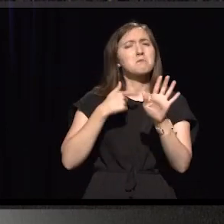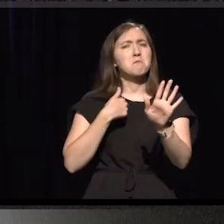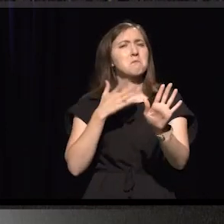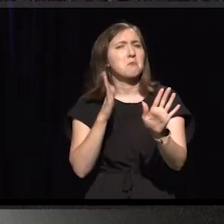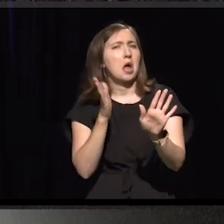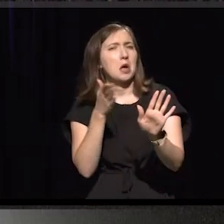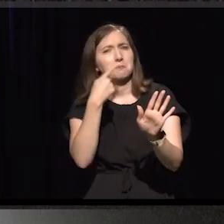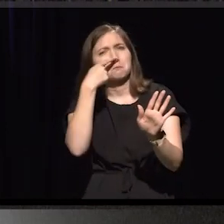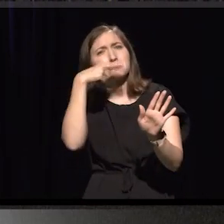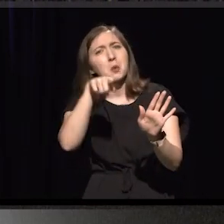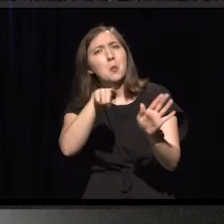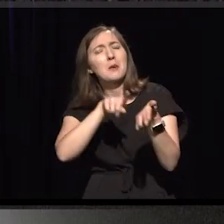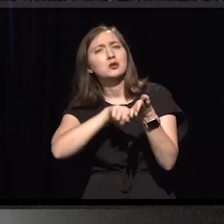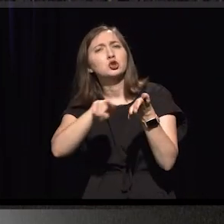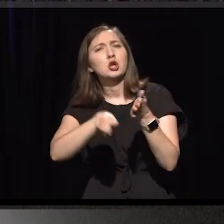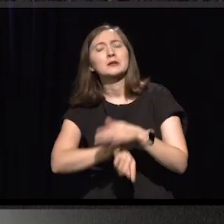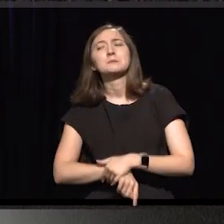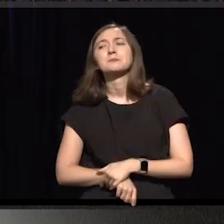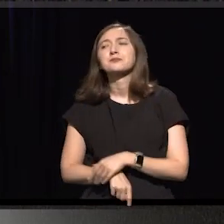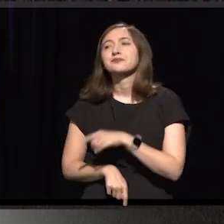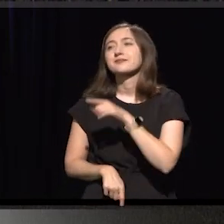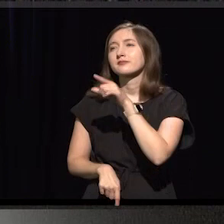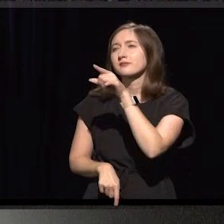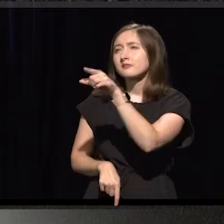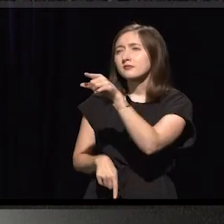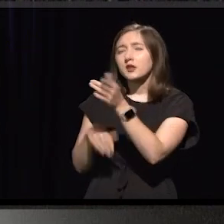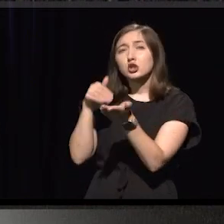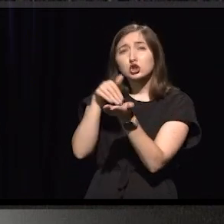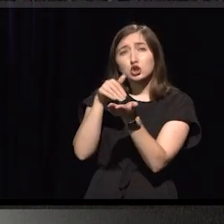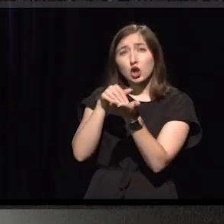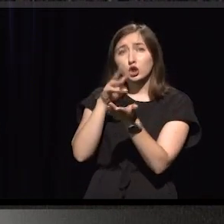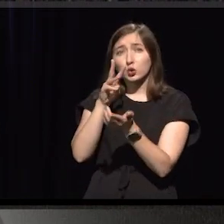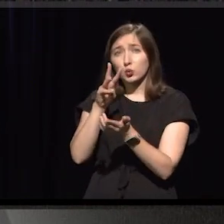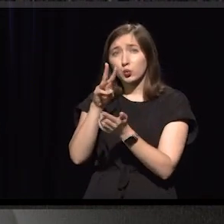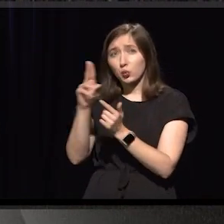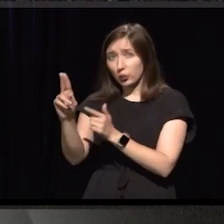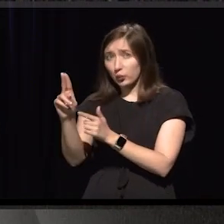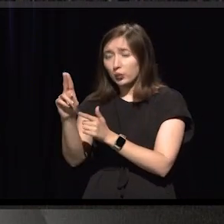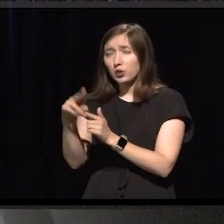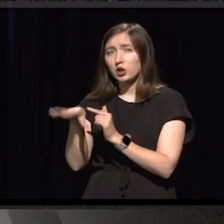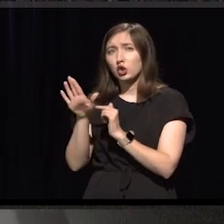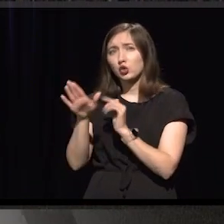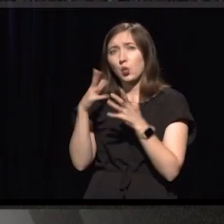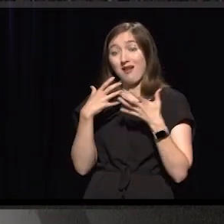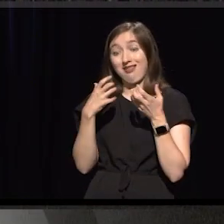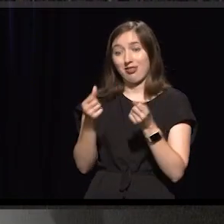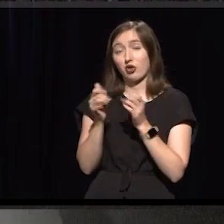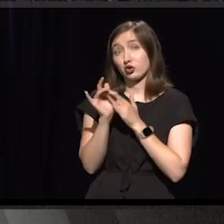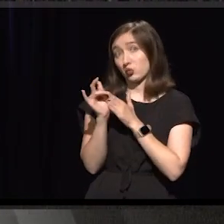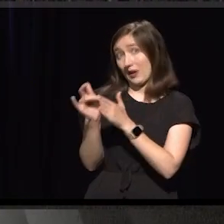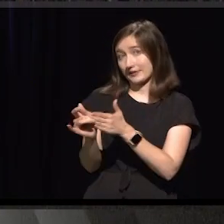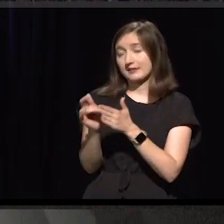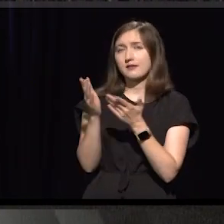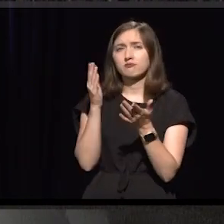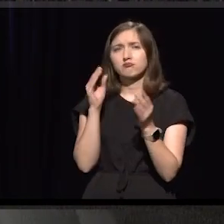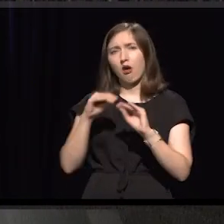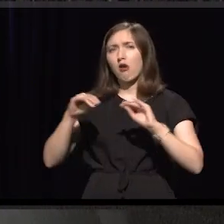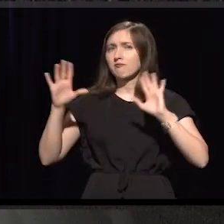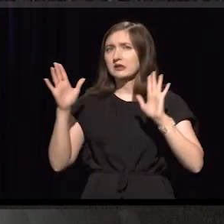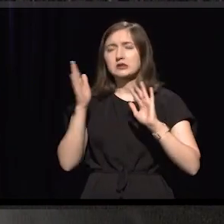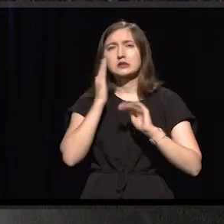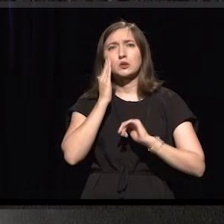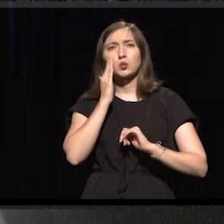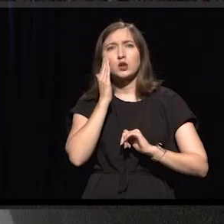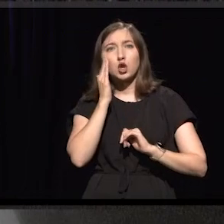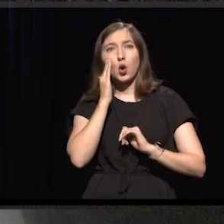that is a good question. And Dr. Wu, just going back to your health directive, obviously we know that virtual learning is expected to continue up